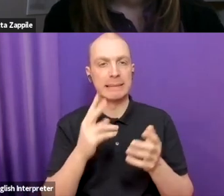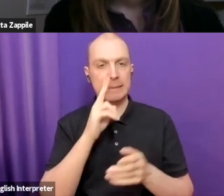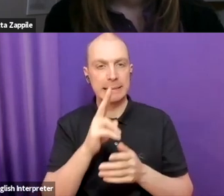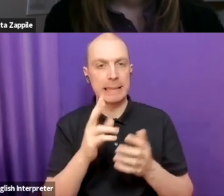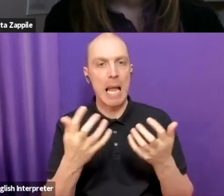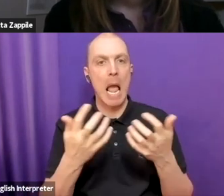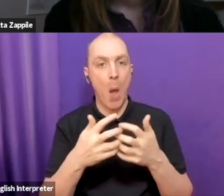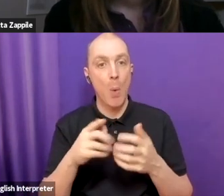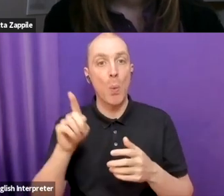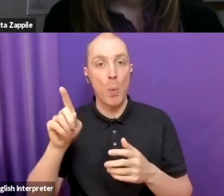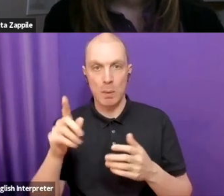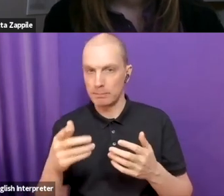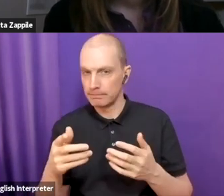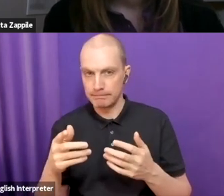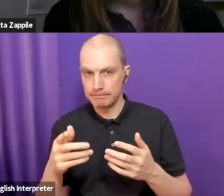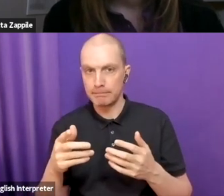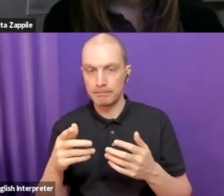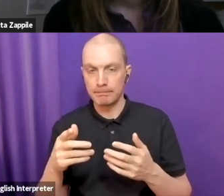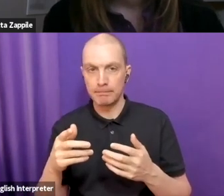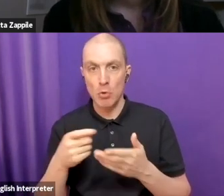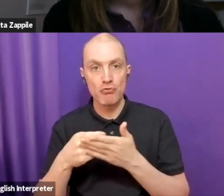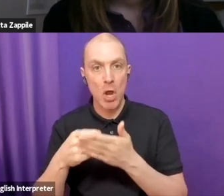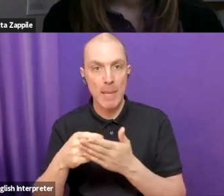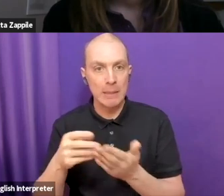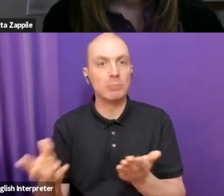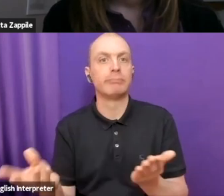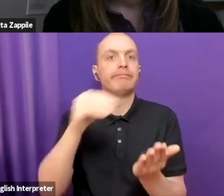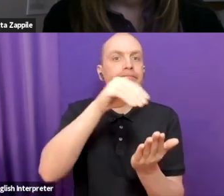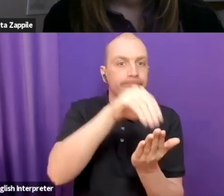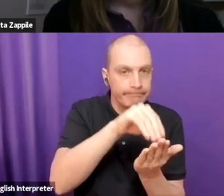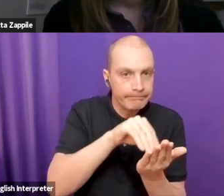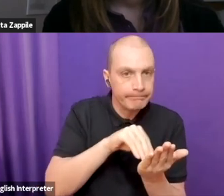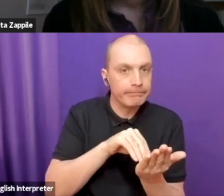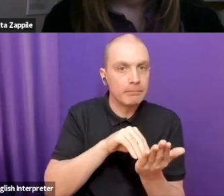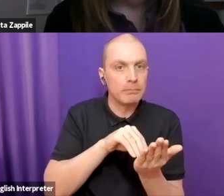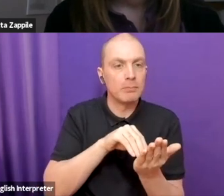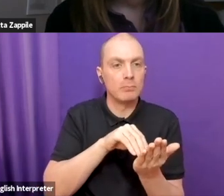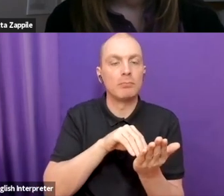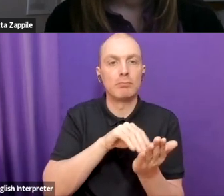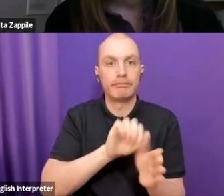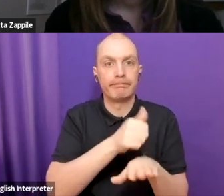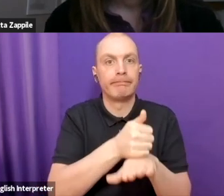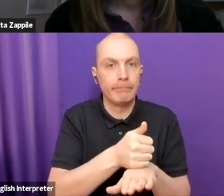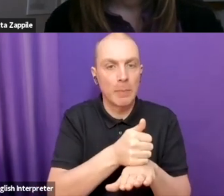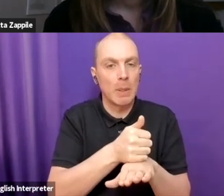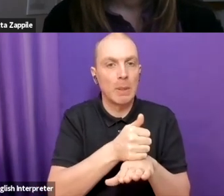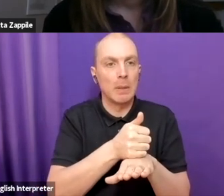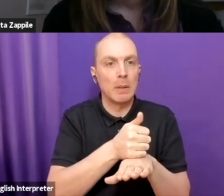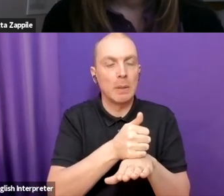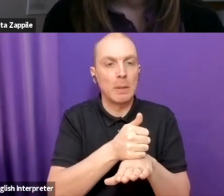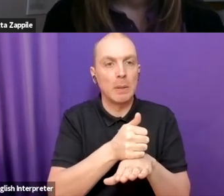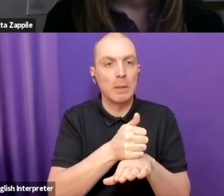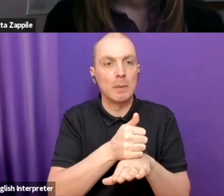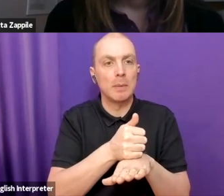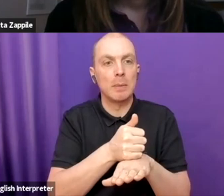minute. So the issue of leadership in terms of incorporation that we know all now, it became